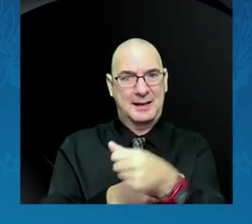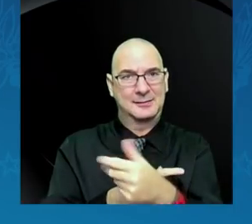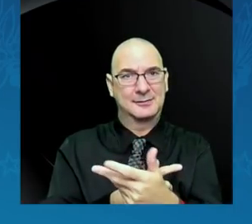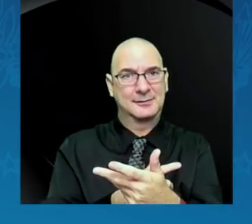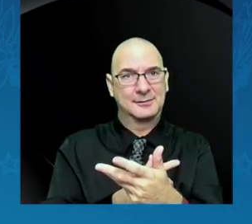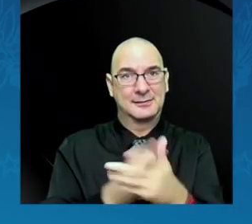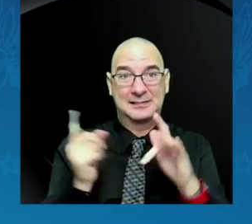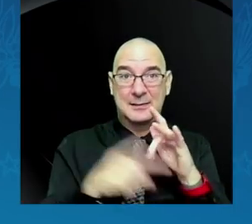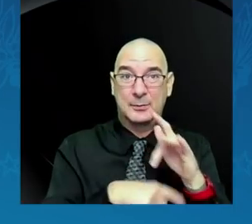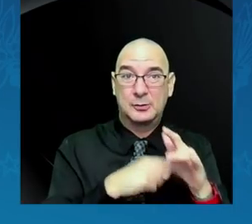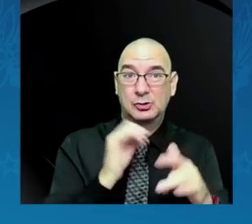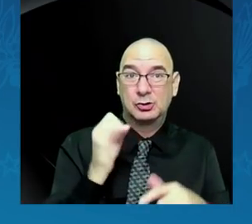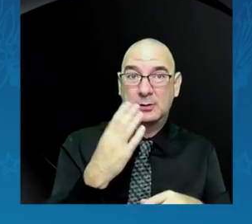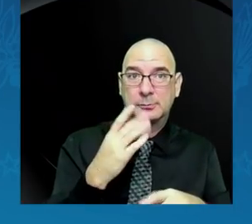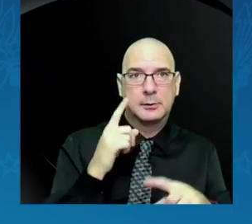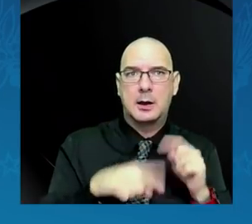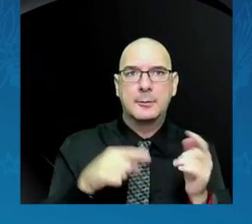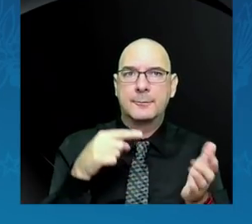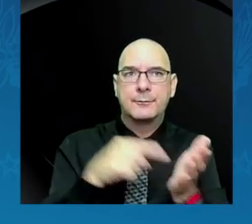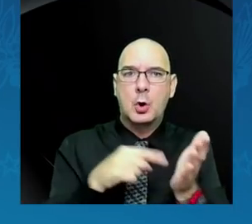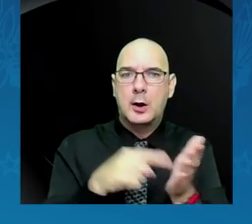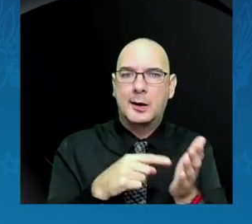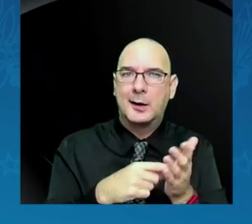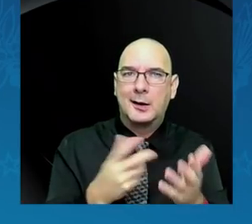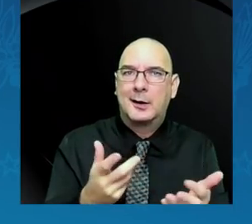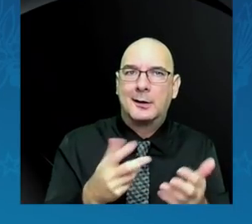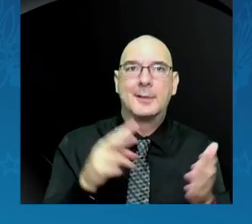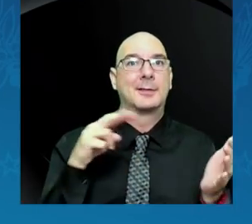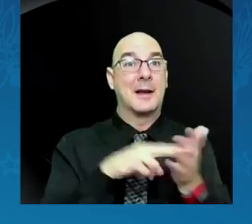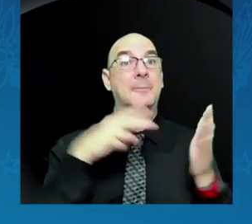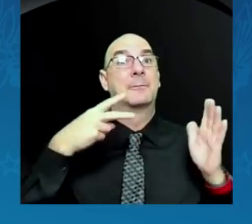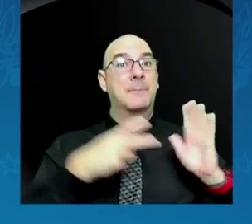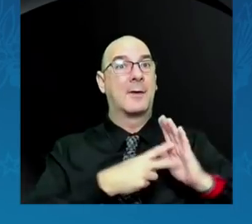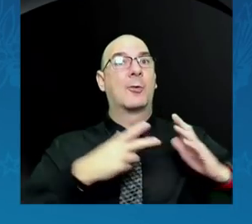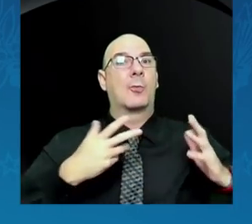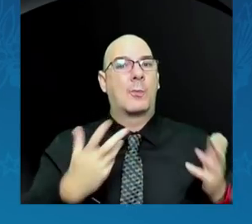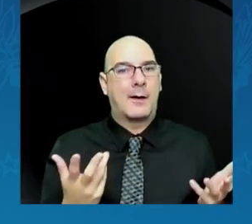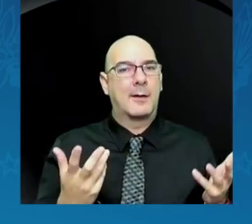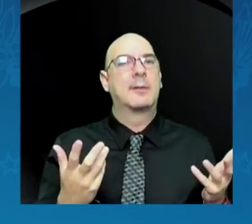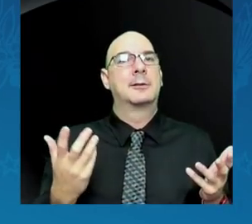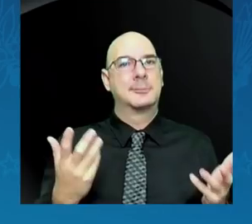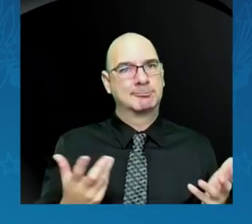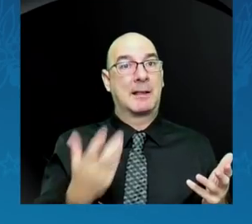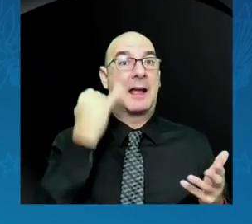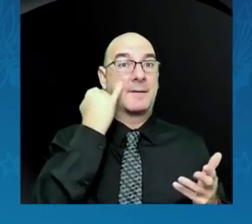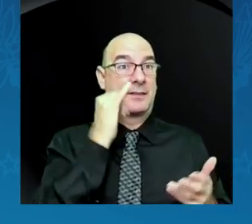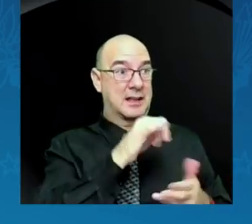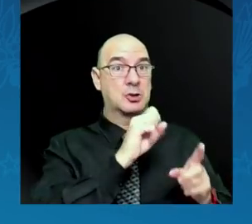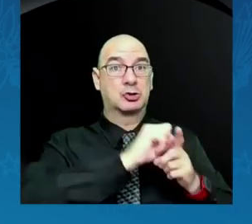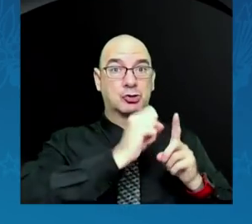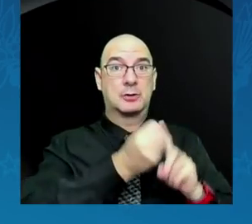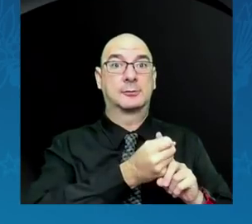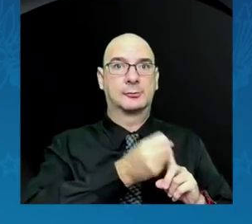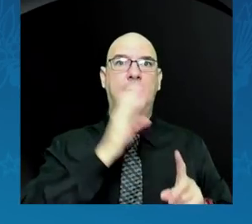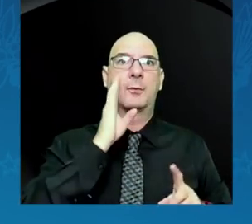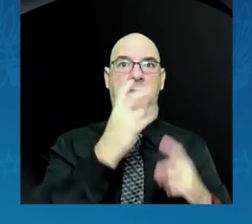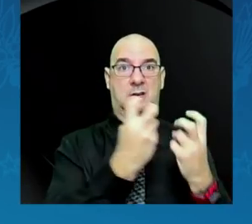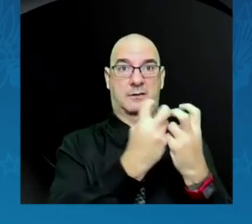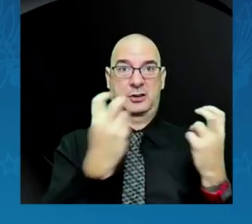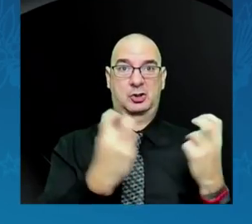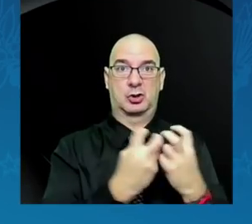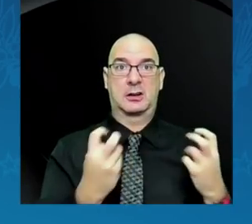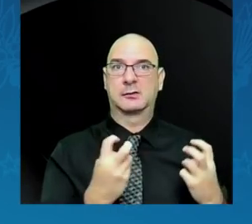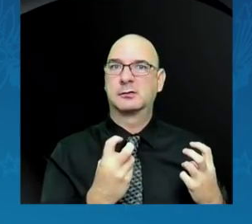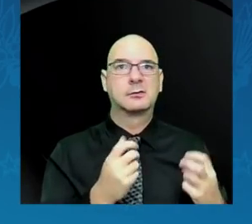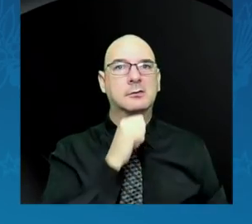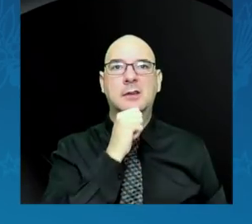can't afford it, which means that we will, in those cases, have a jury that is probably not a jury of